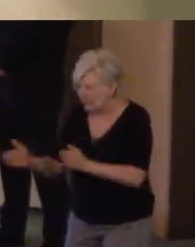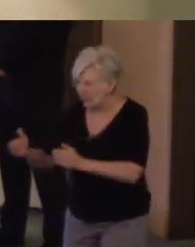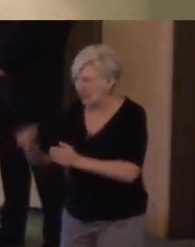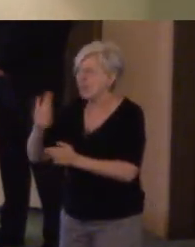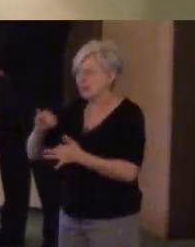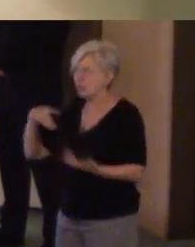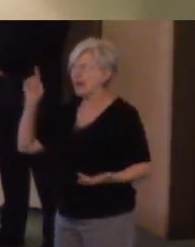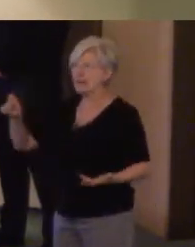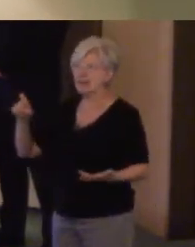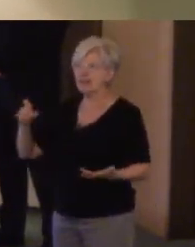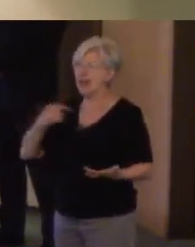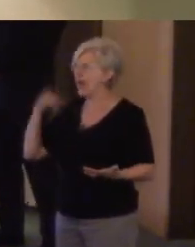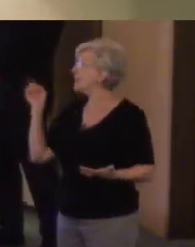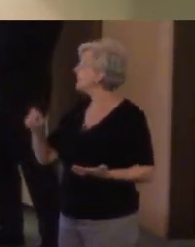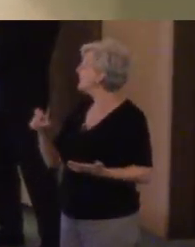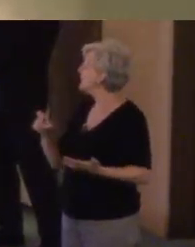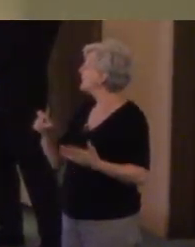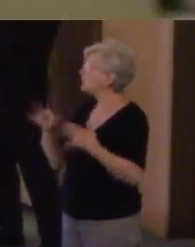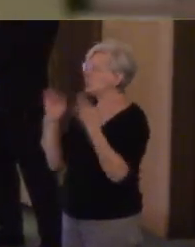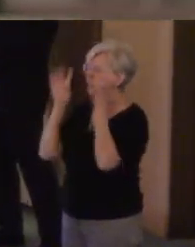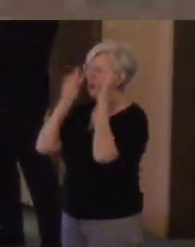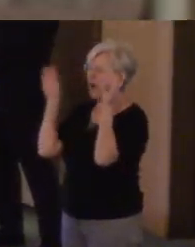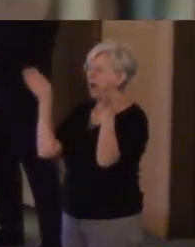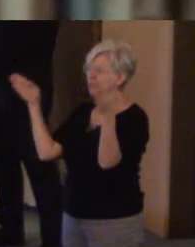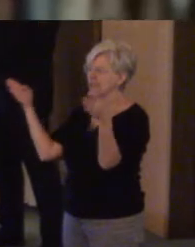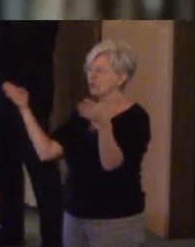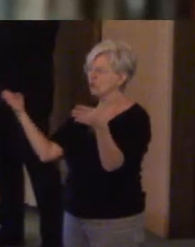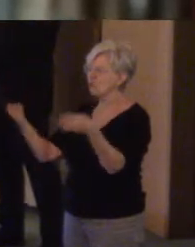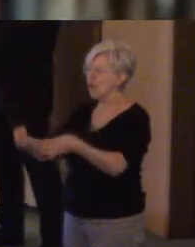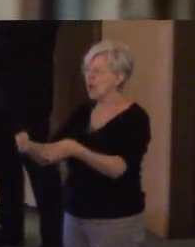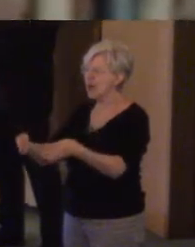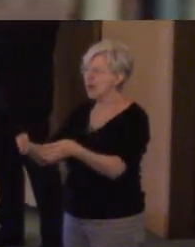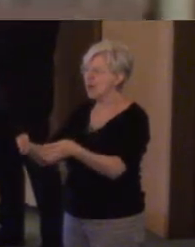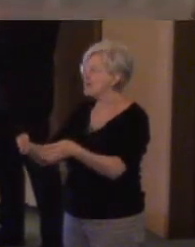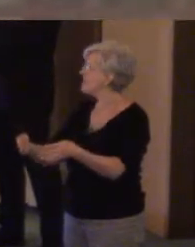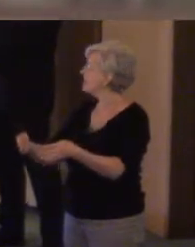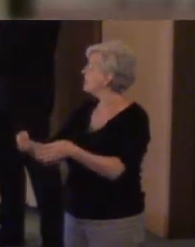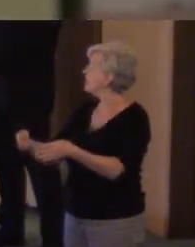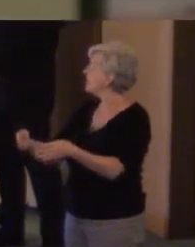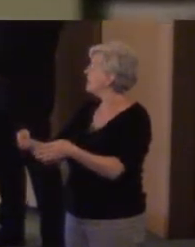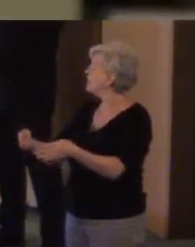end. Organization and management. That's what I need. I need a system, something concrete.